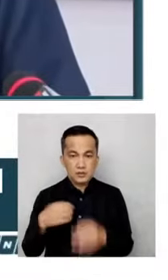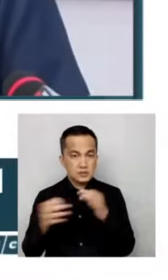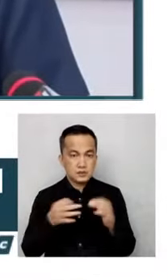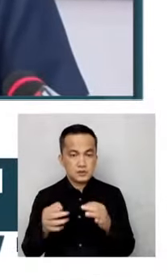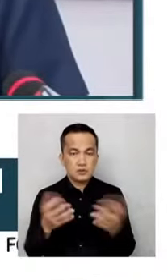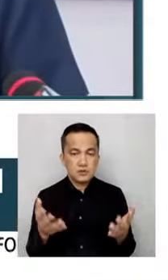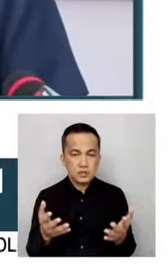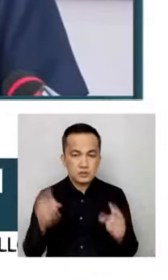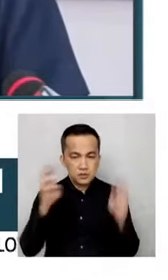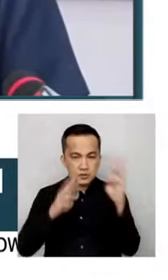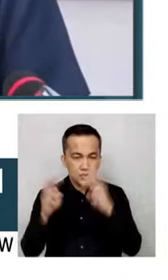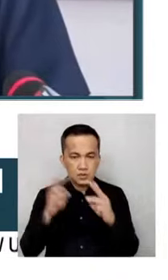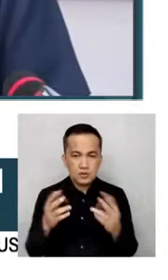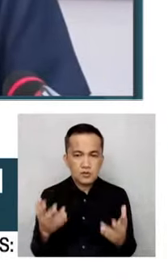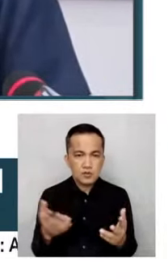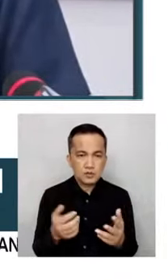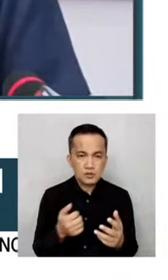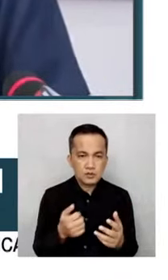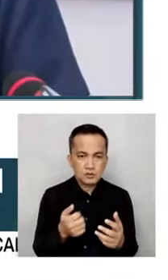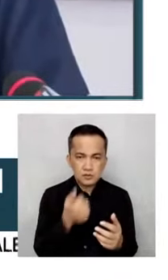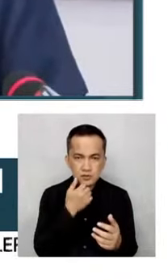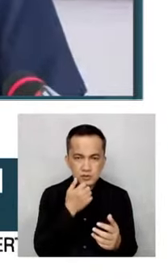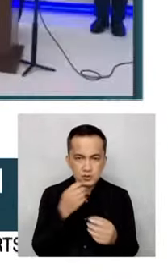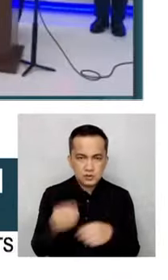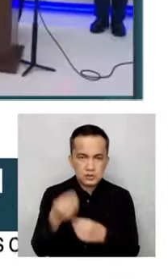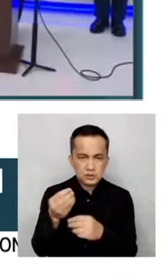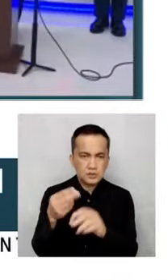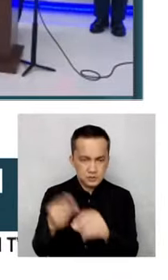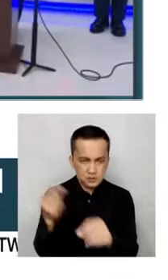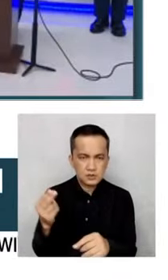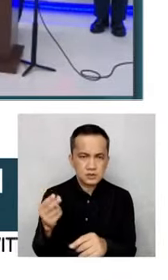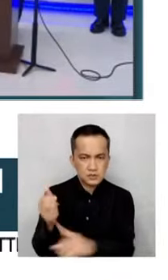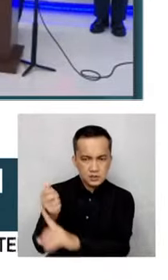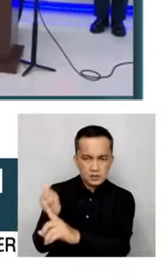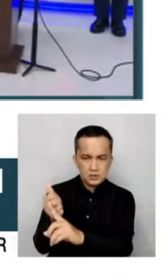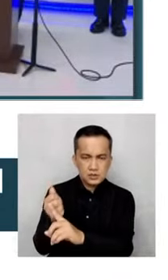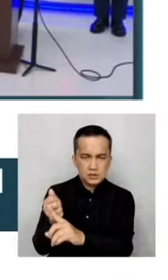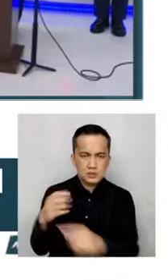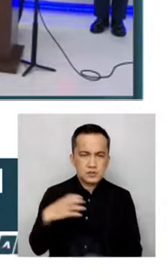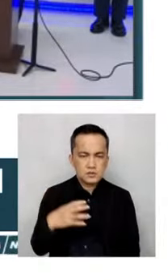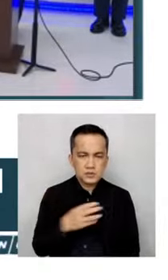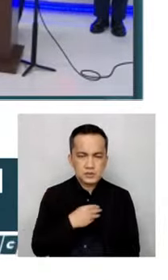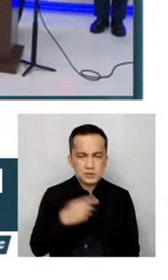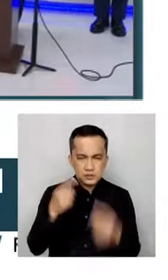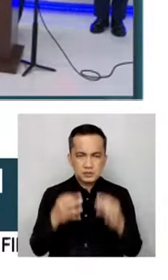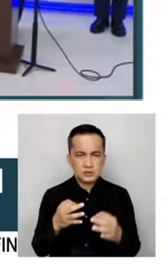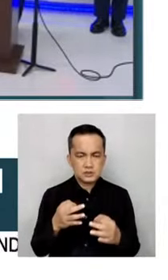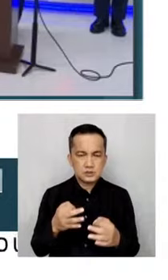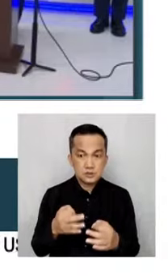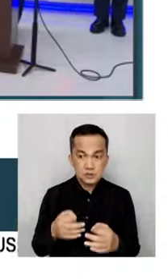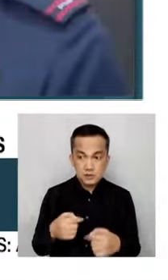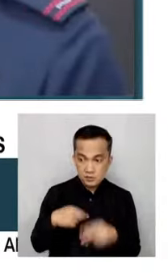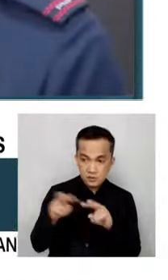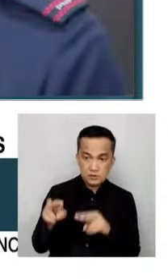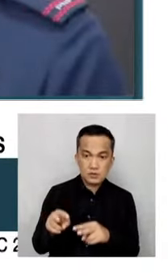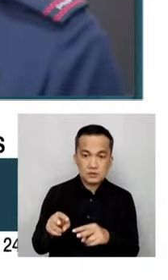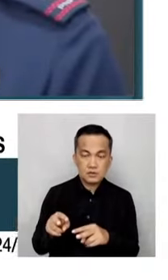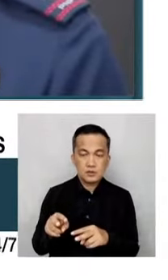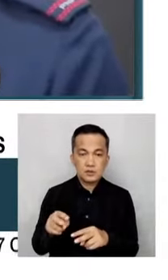there's nothing to hide. You just give your resignation, then let the committee decide. Kung tingin mo hindi